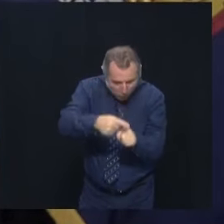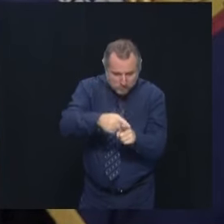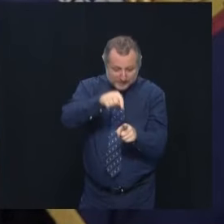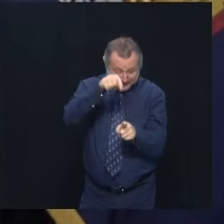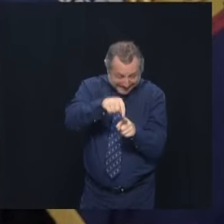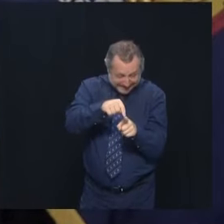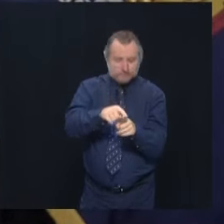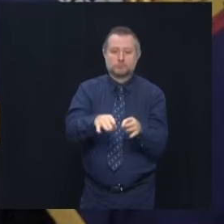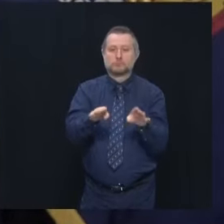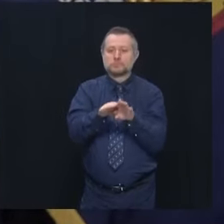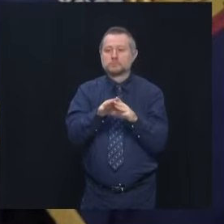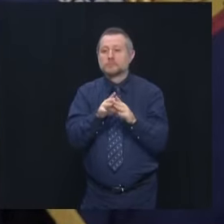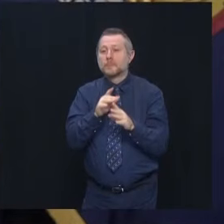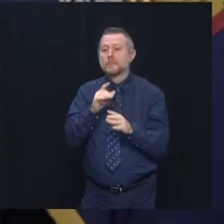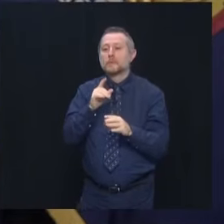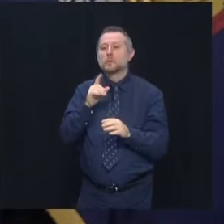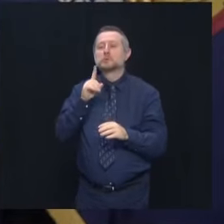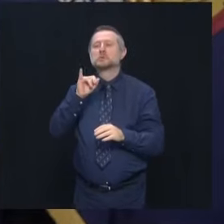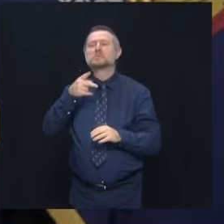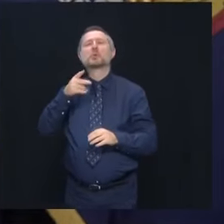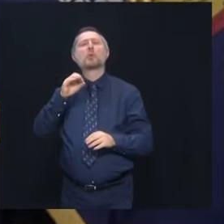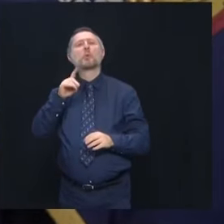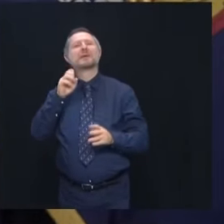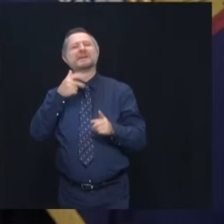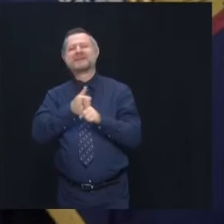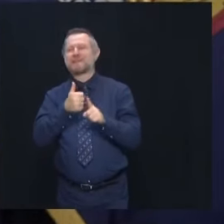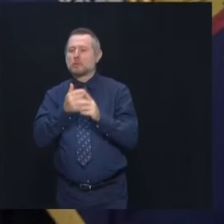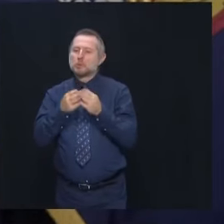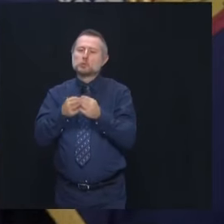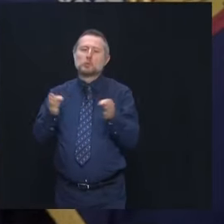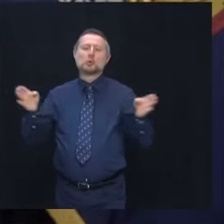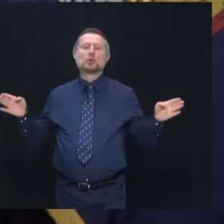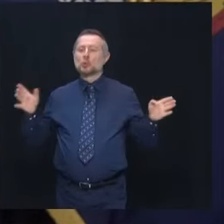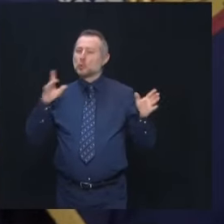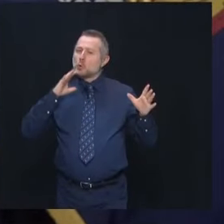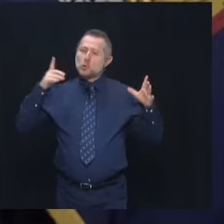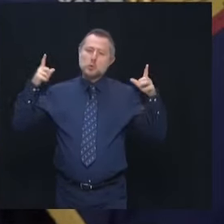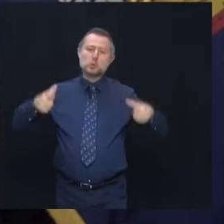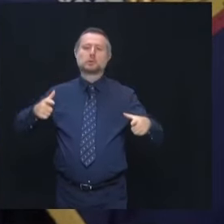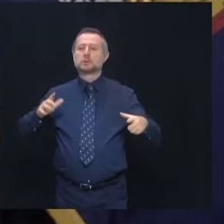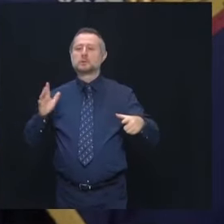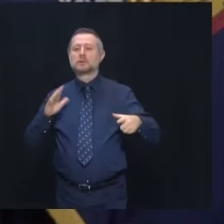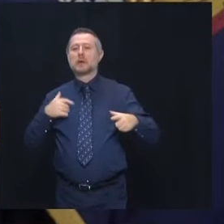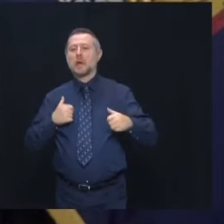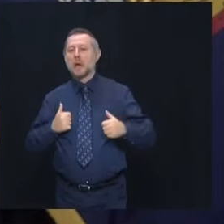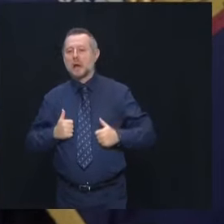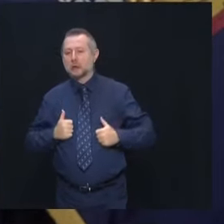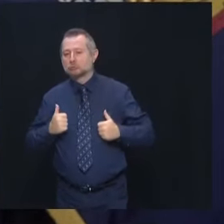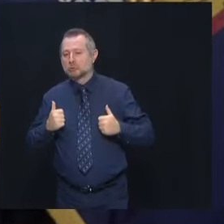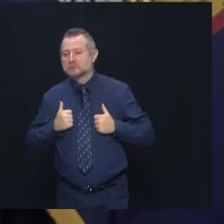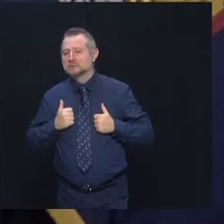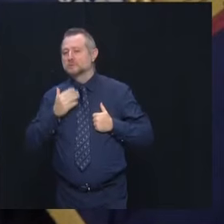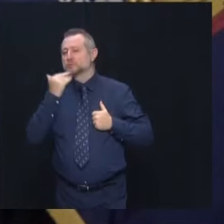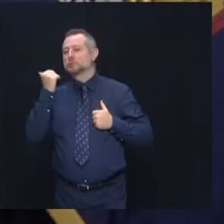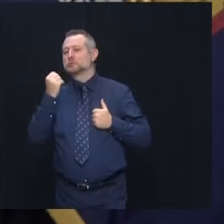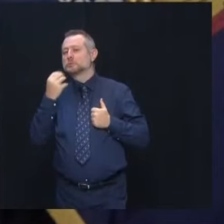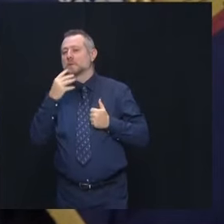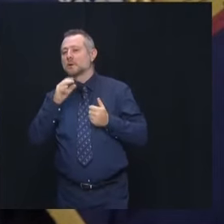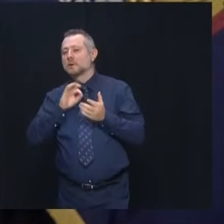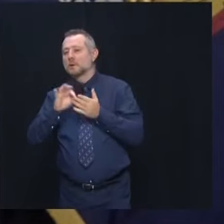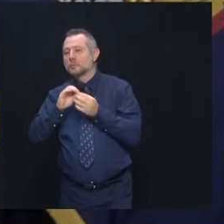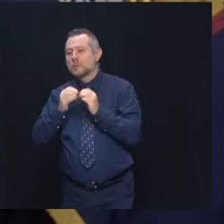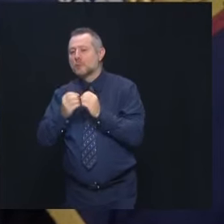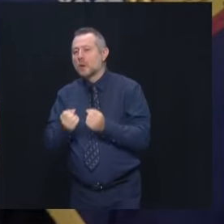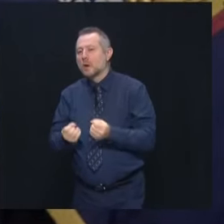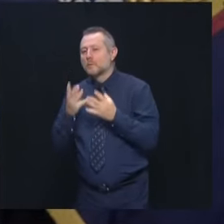beyond the zip code level. You have addresses. You have census tract data. So if you have